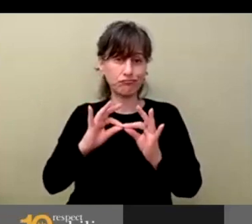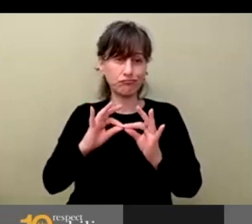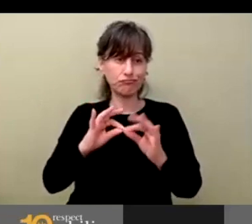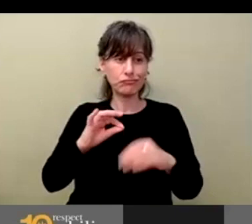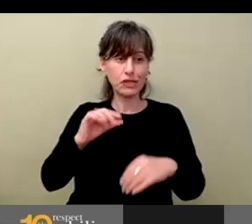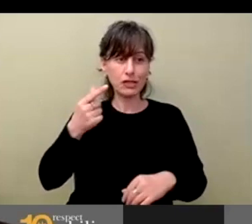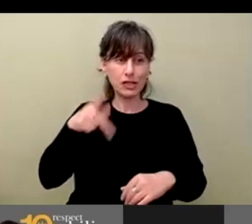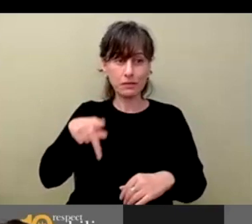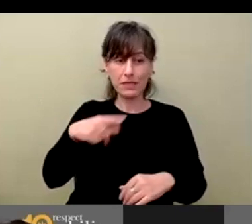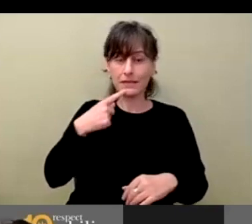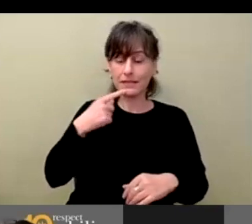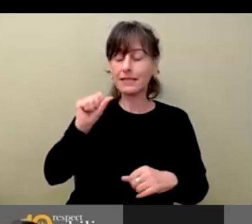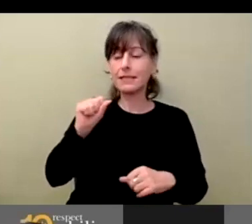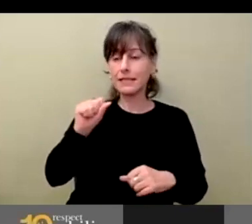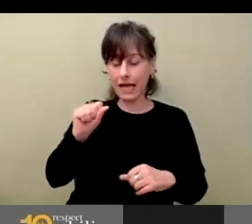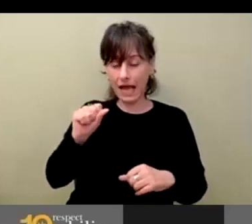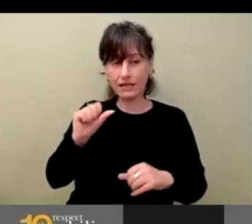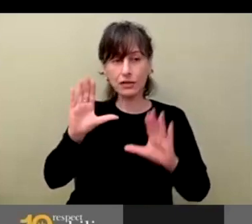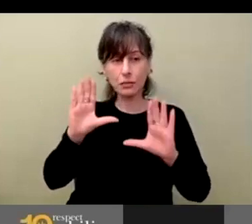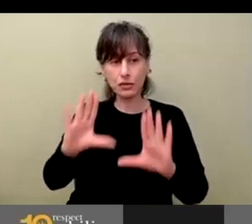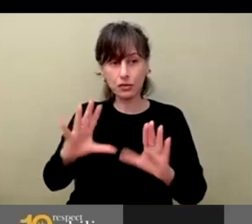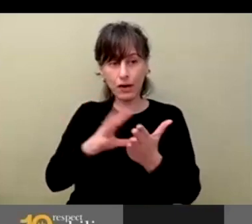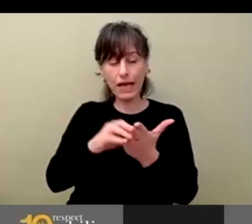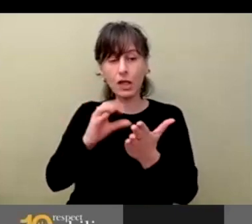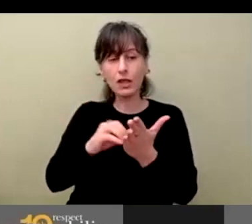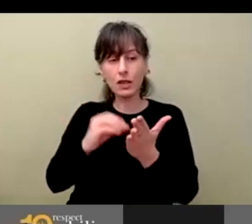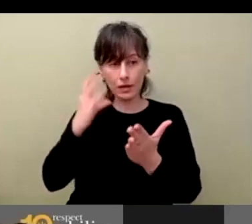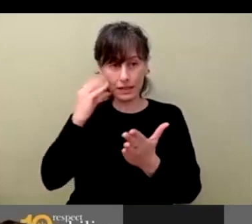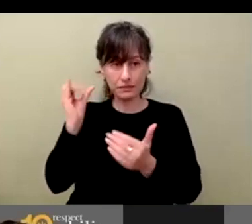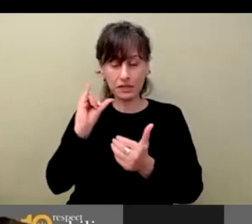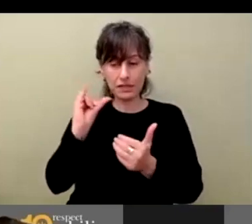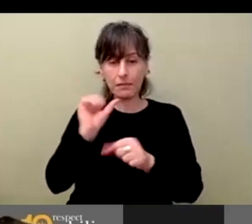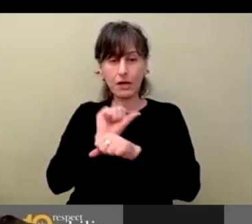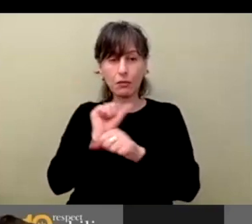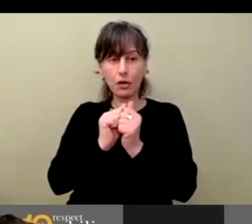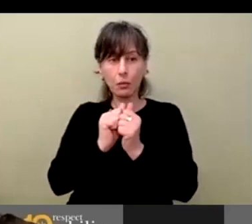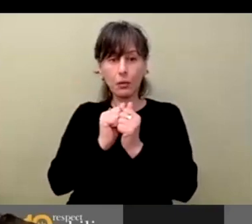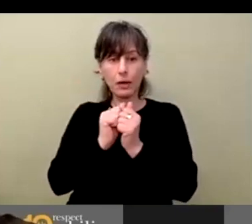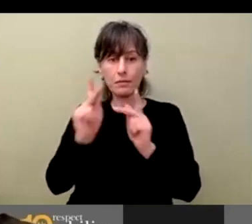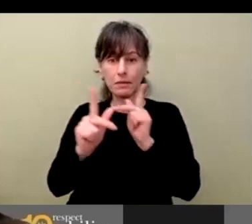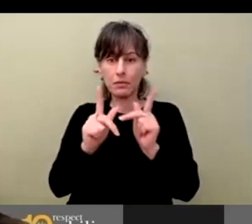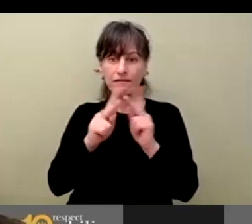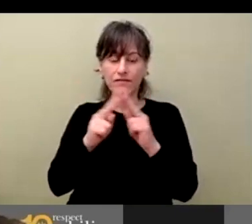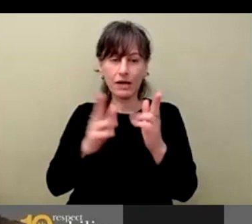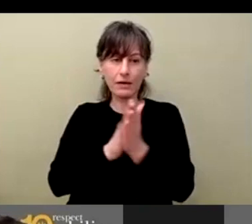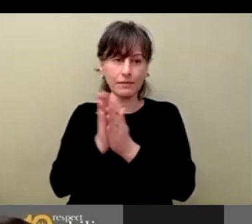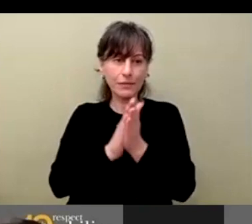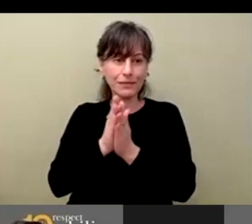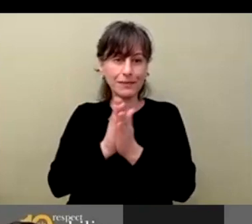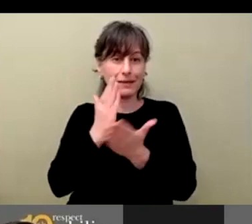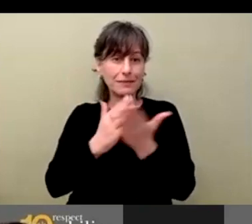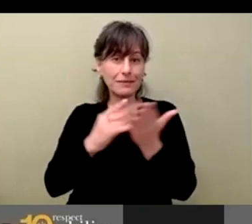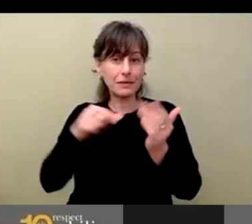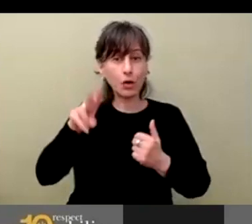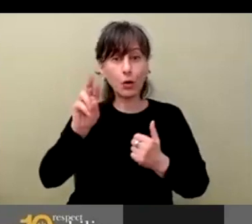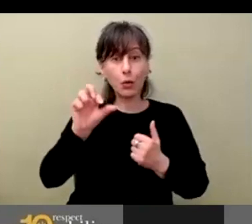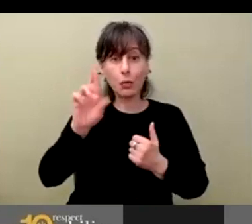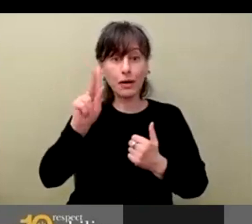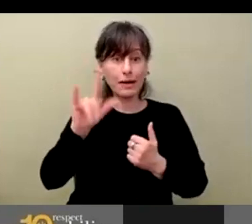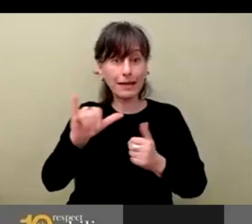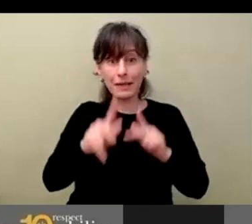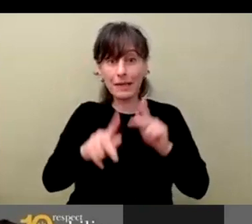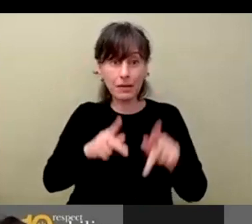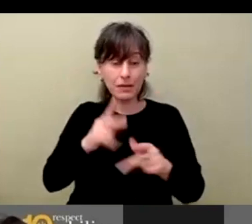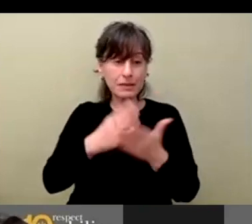No, it's definitely a great learning experience. You'll get to work with some incredibly passionate people, some quirky people, some would even